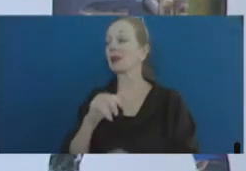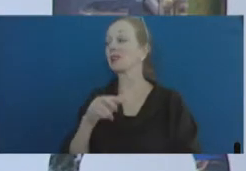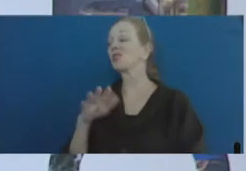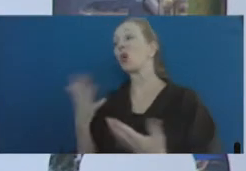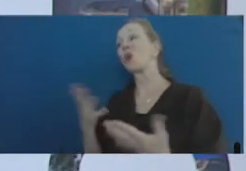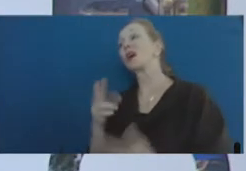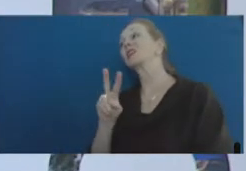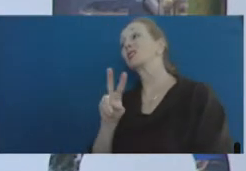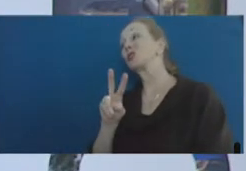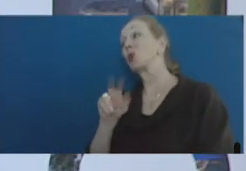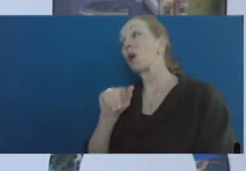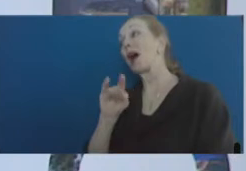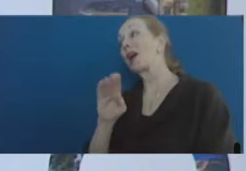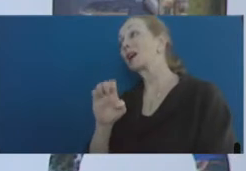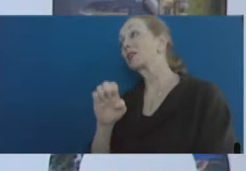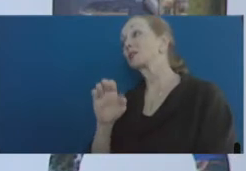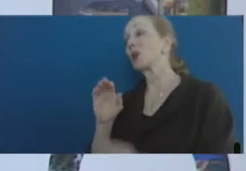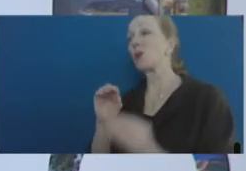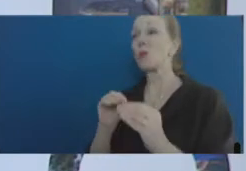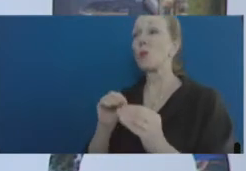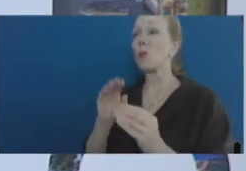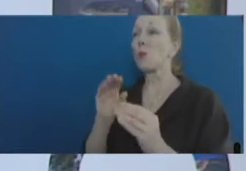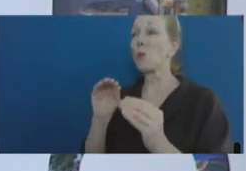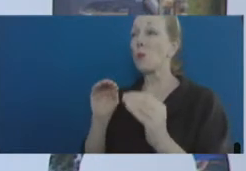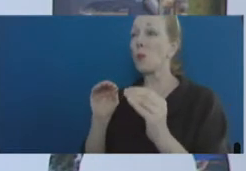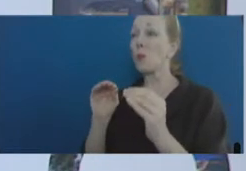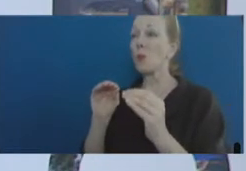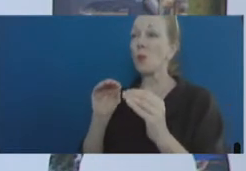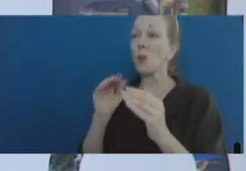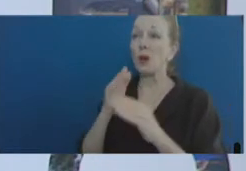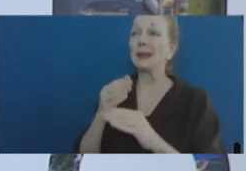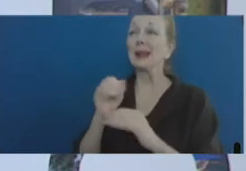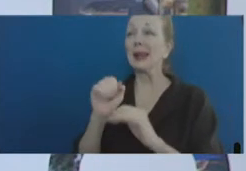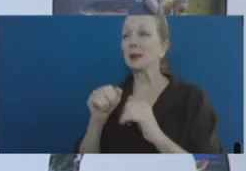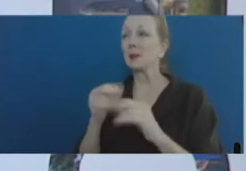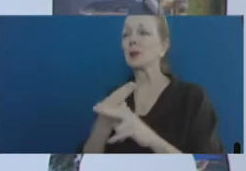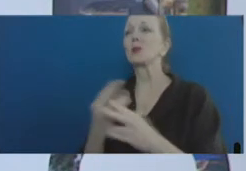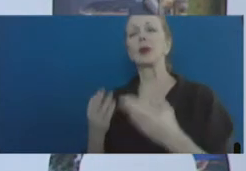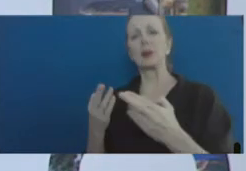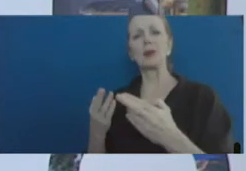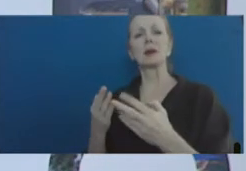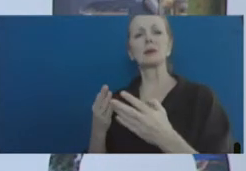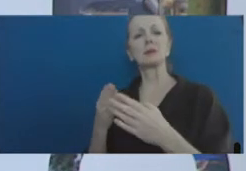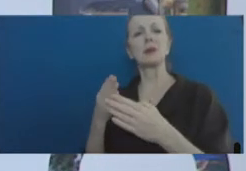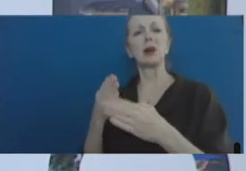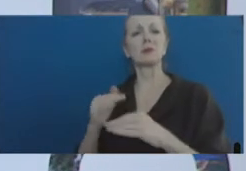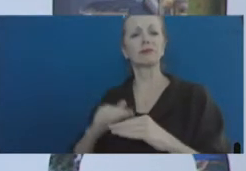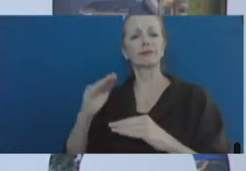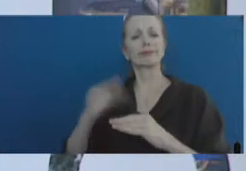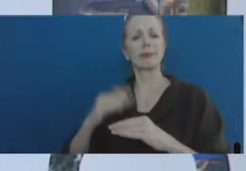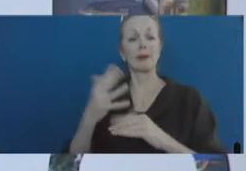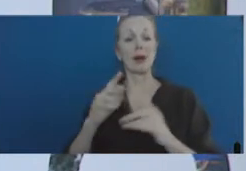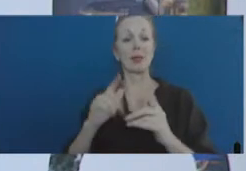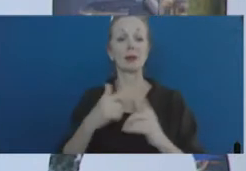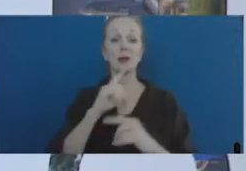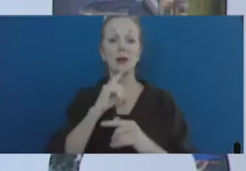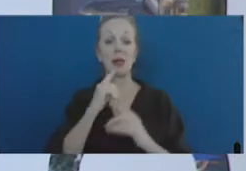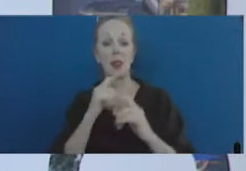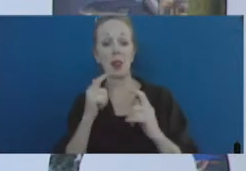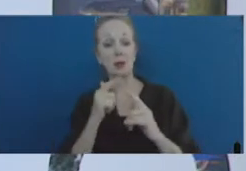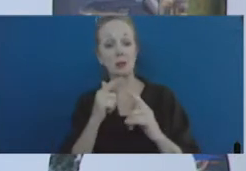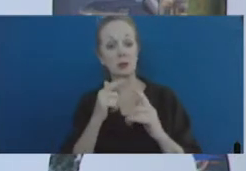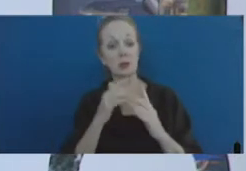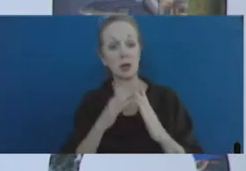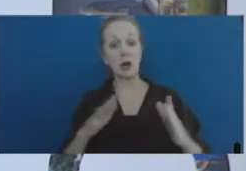more, would be able to use these provisions, and we're recommending that we go to 5 so that you are getting larger expanses of